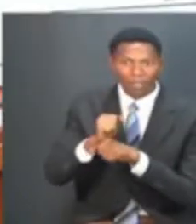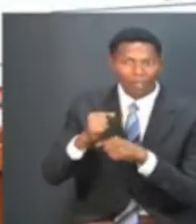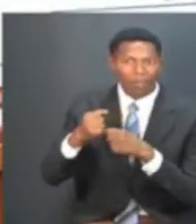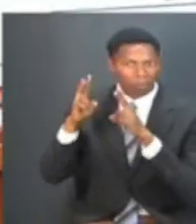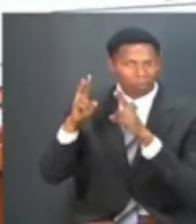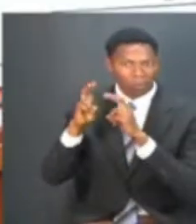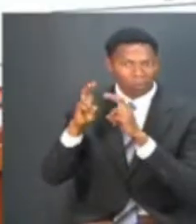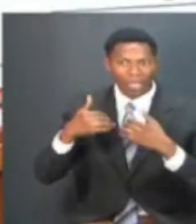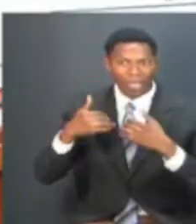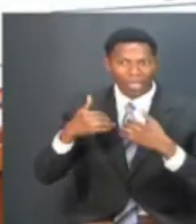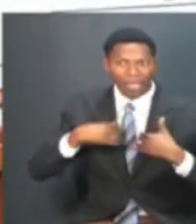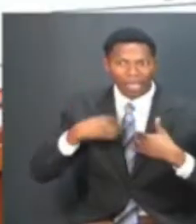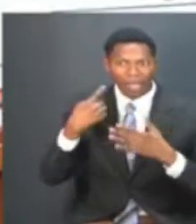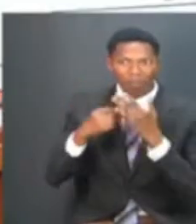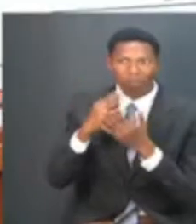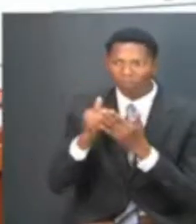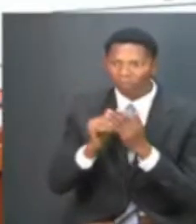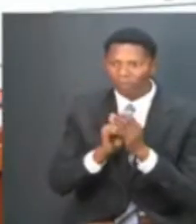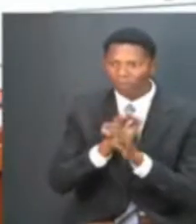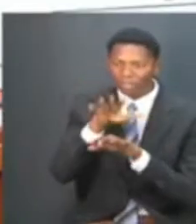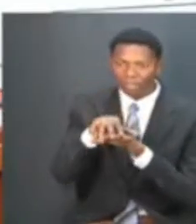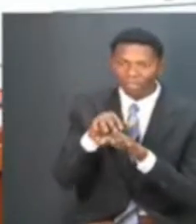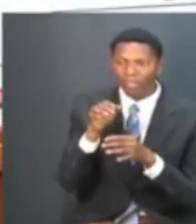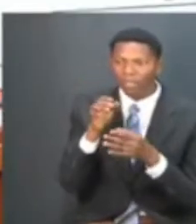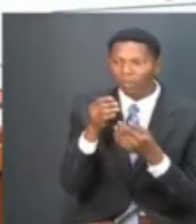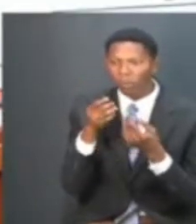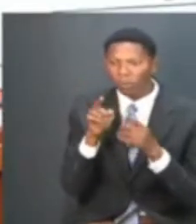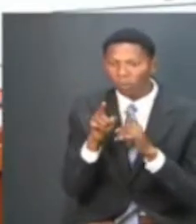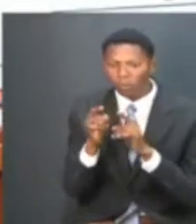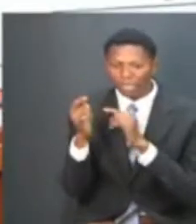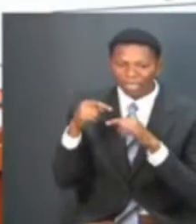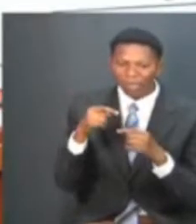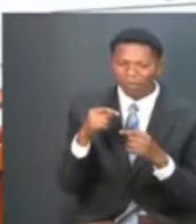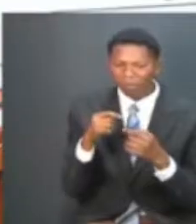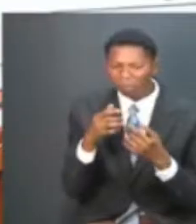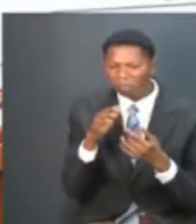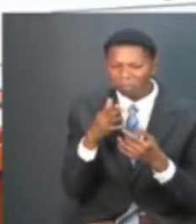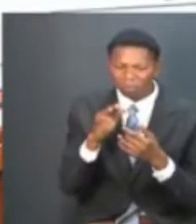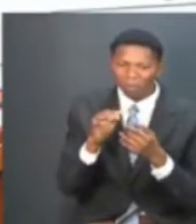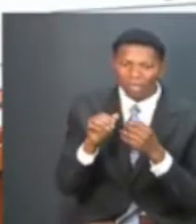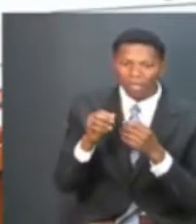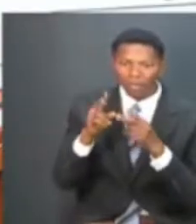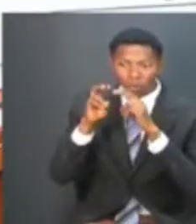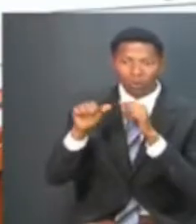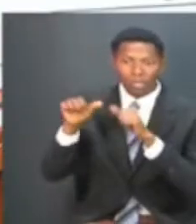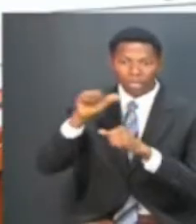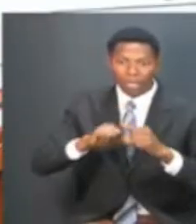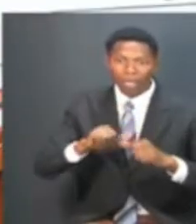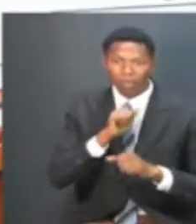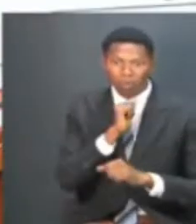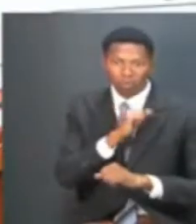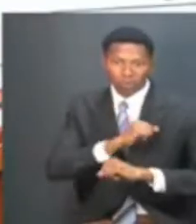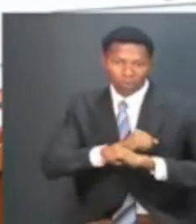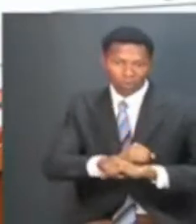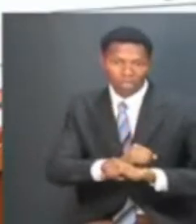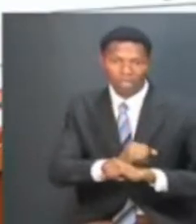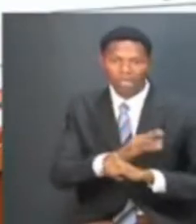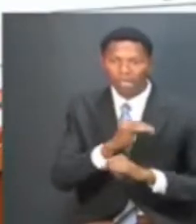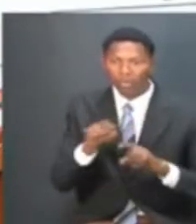degree of integration when it comes to insecurity and an unstable